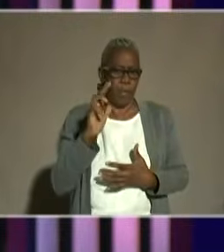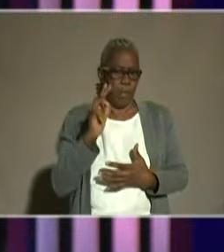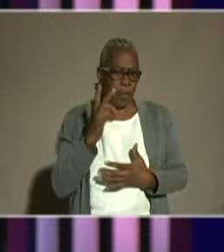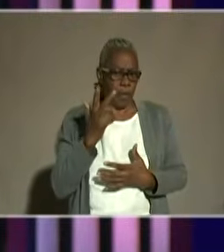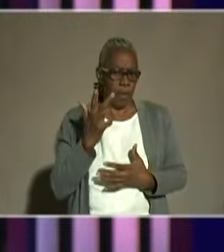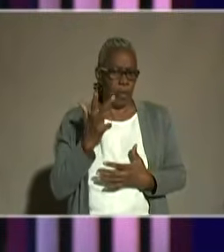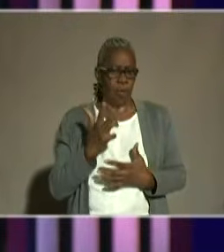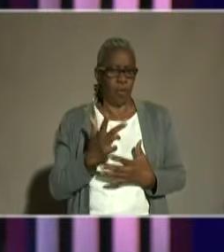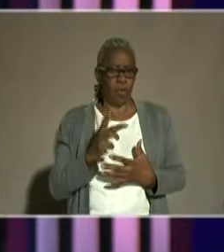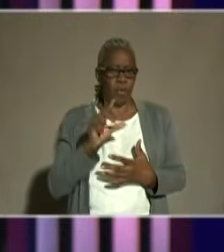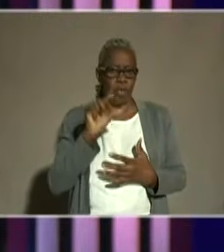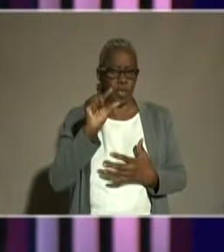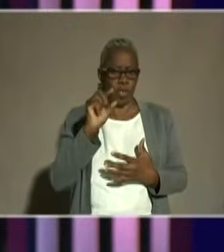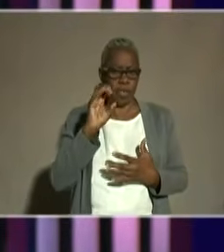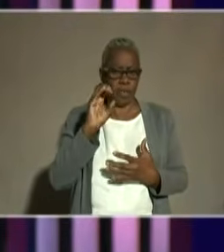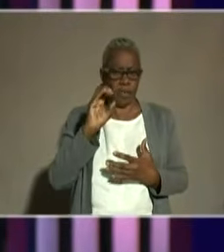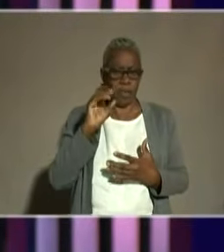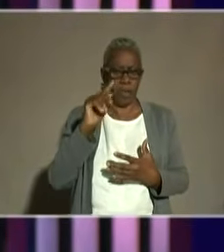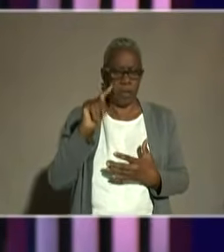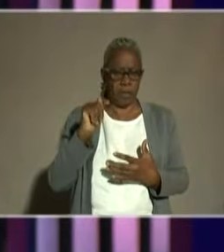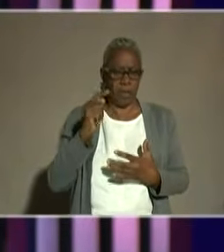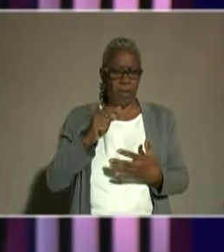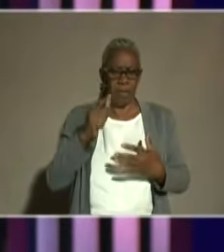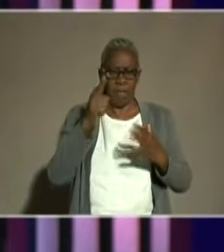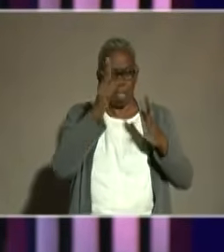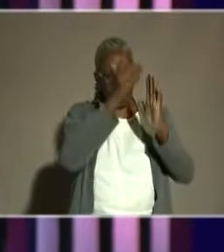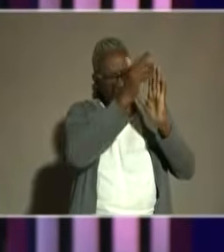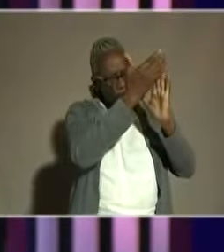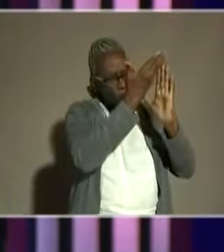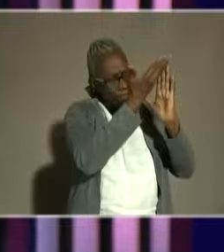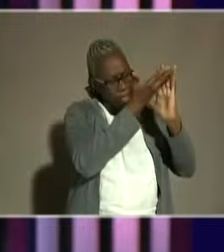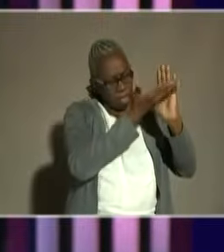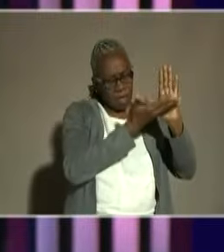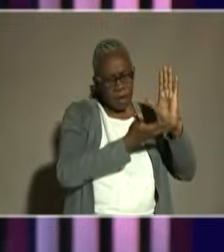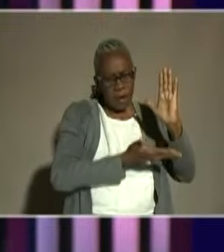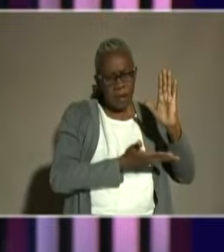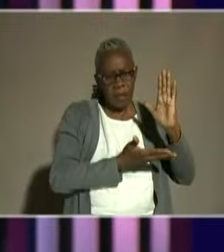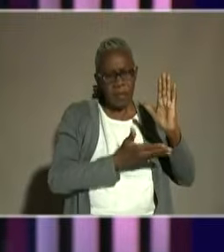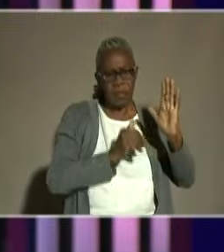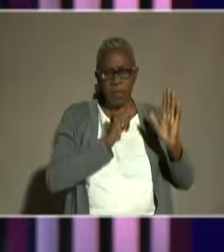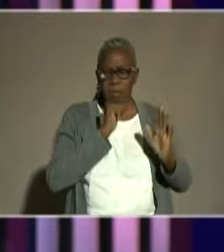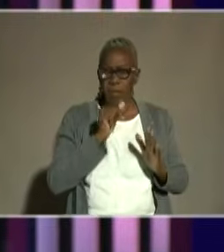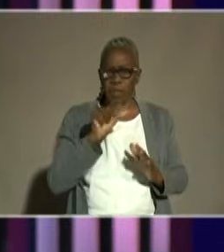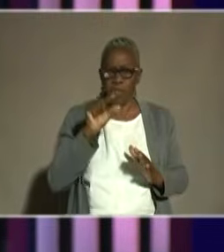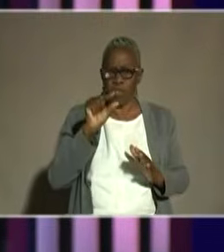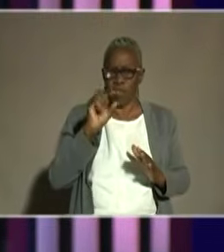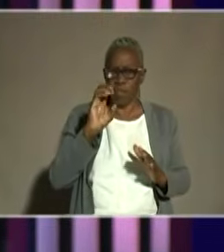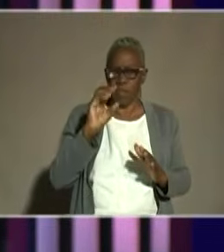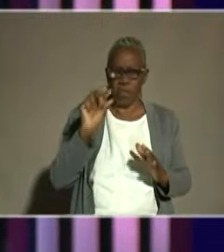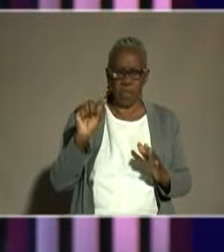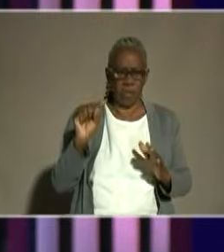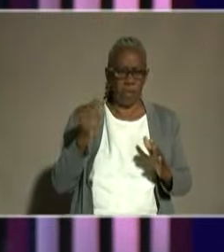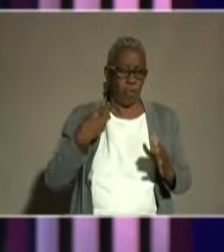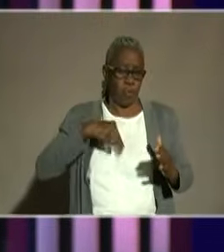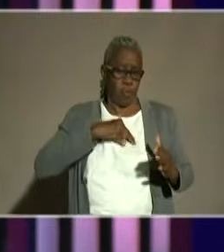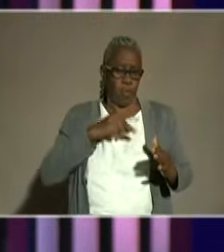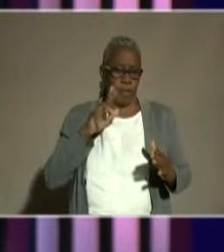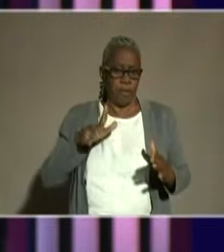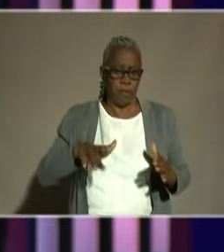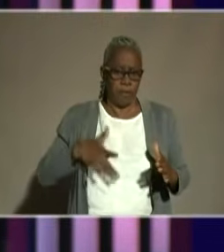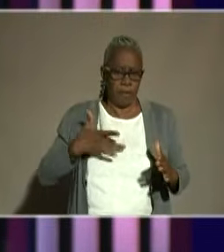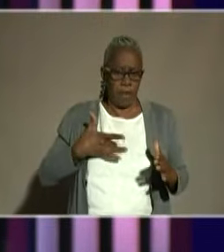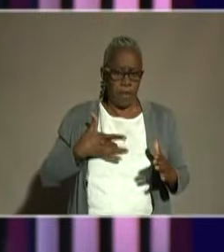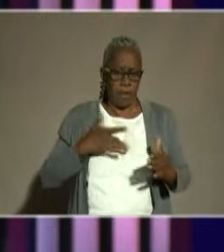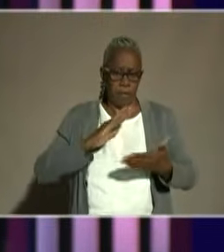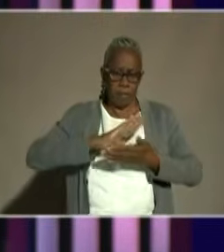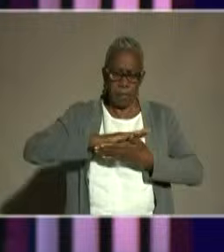Act now, which has a long list of items which are not subject to GCT that are exempt. We feel that